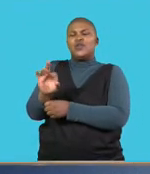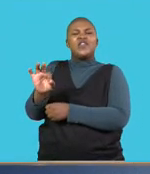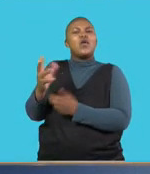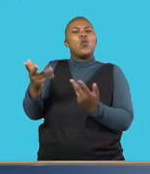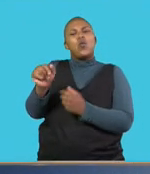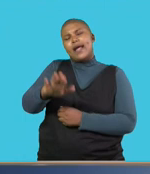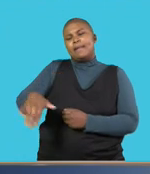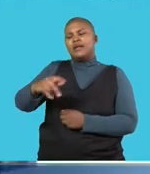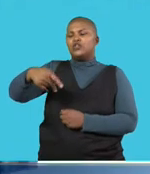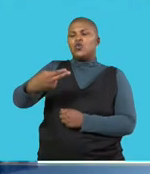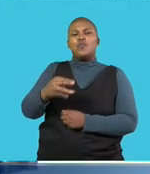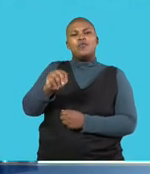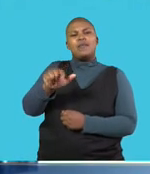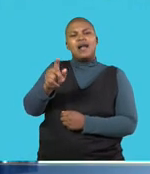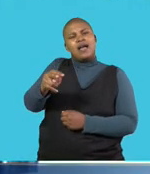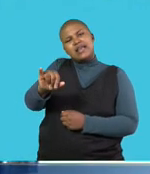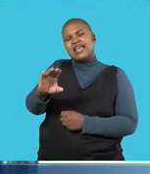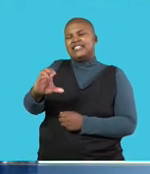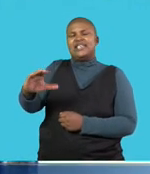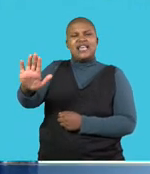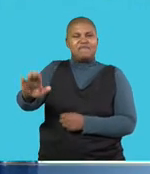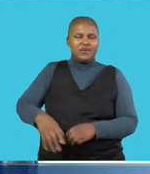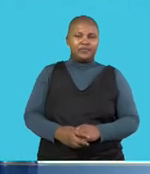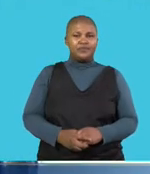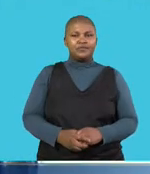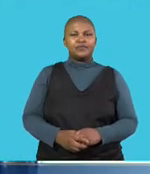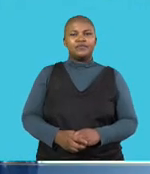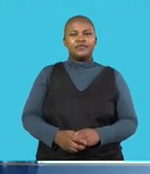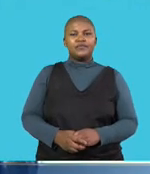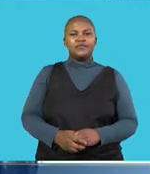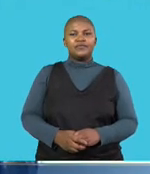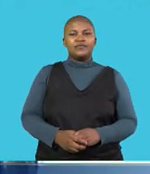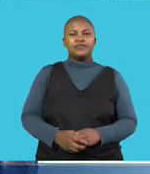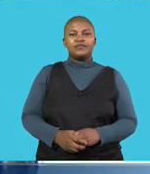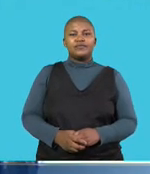ePhumlane Eastern Cape ezindabeni